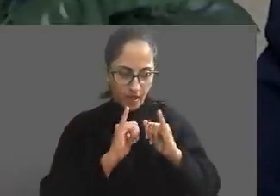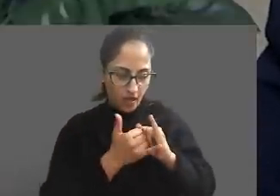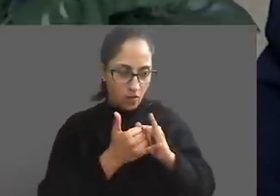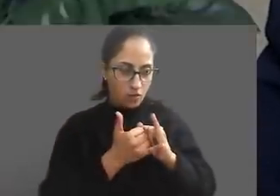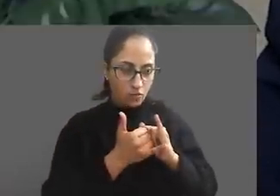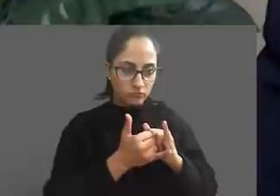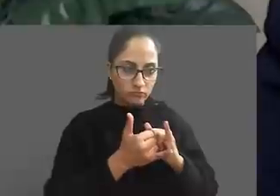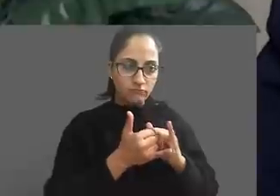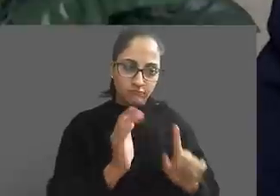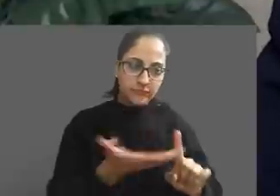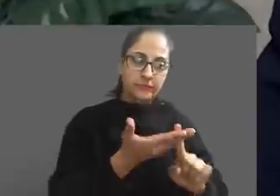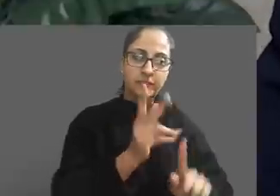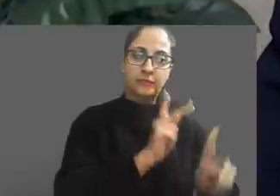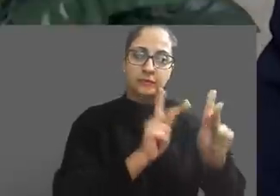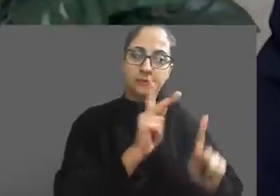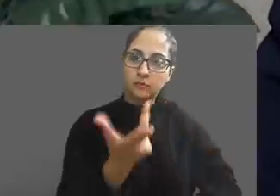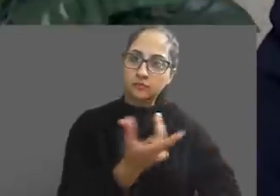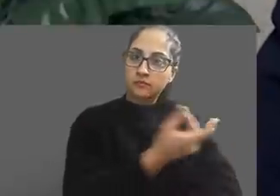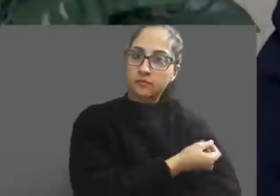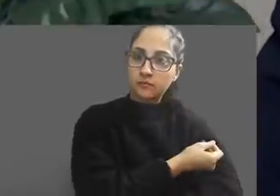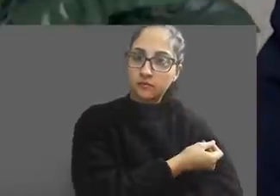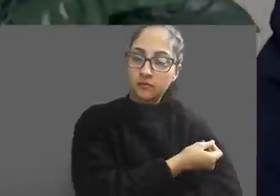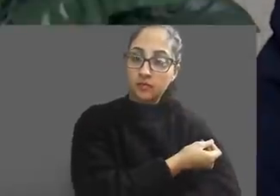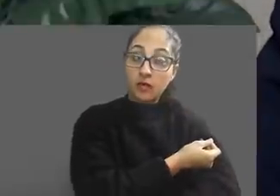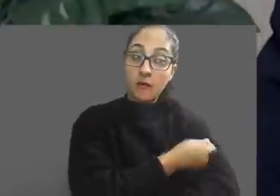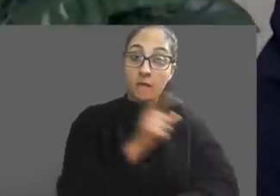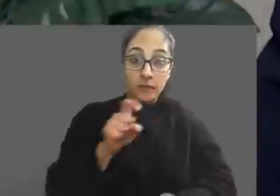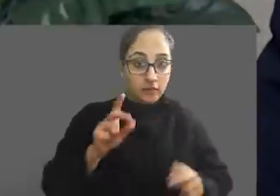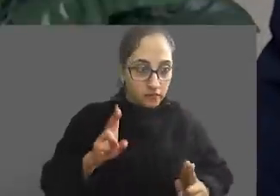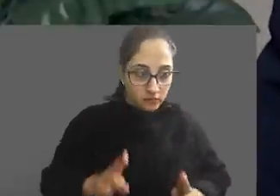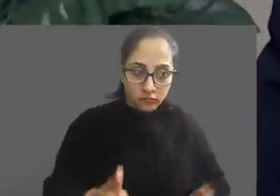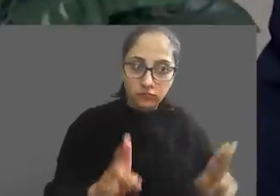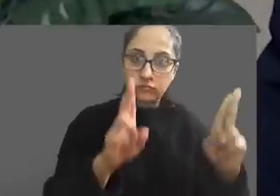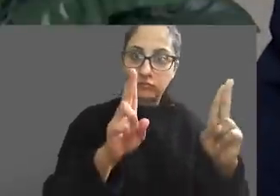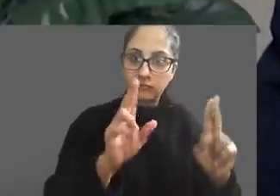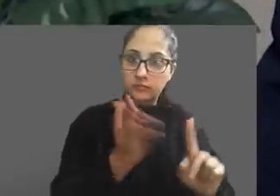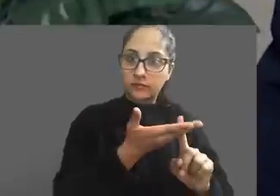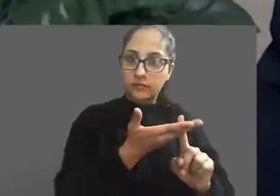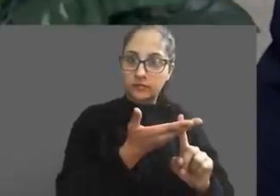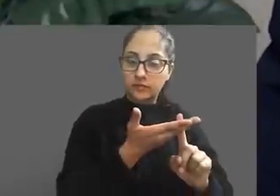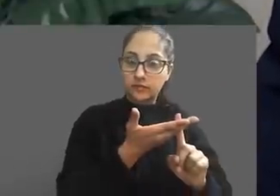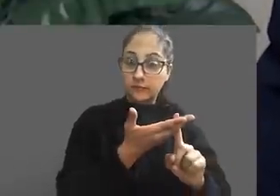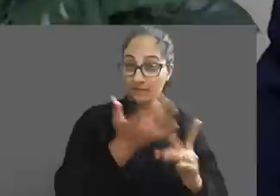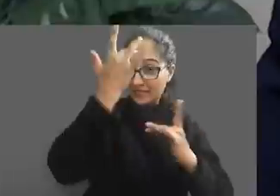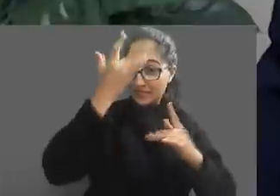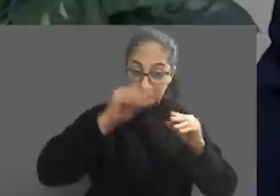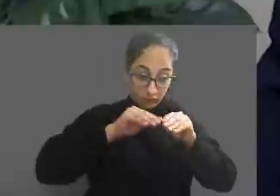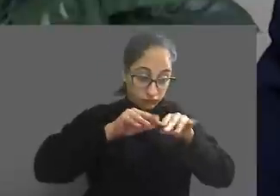act swiftly and drastically. The impact of the plague among my own people was alarming.